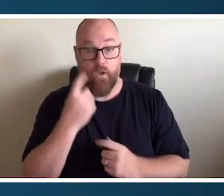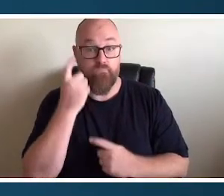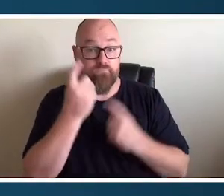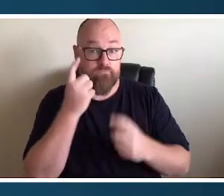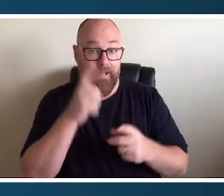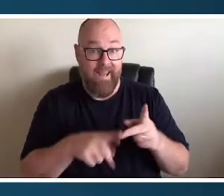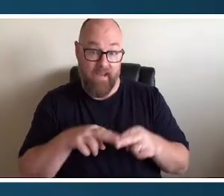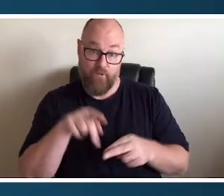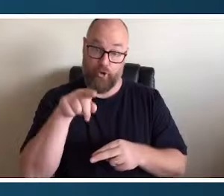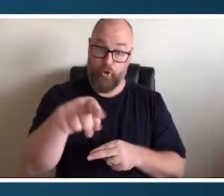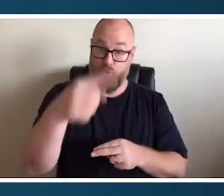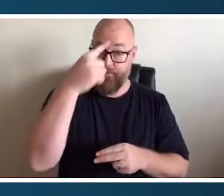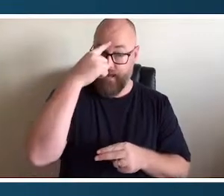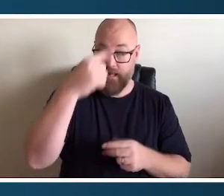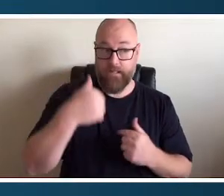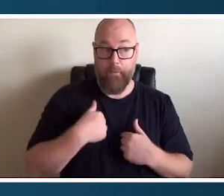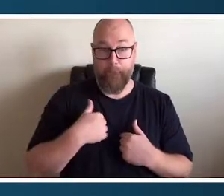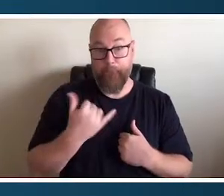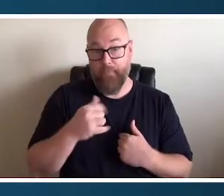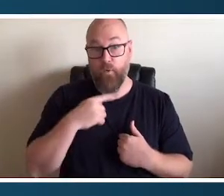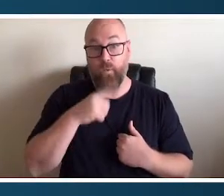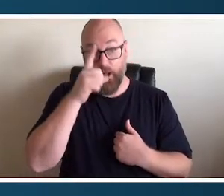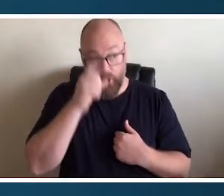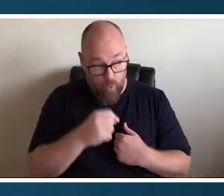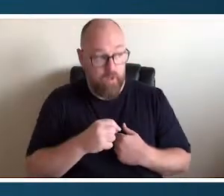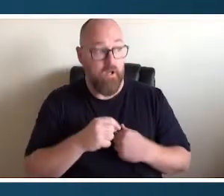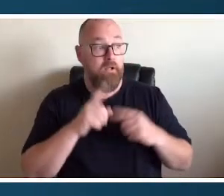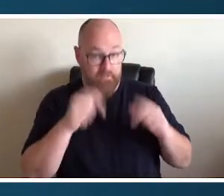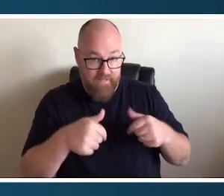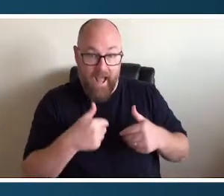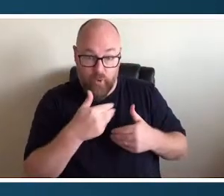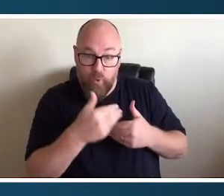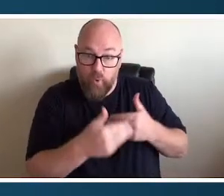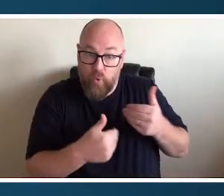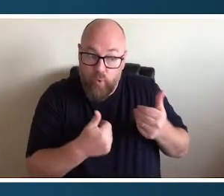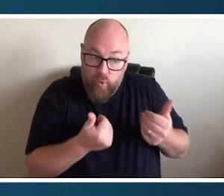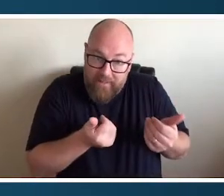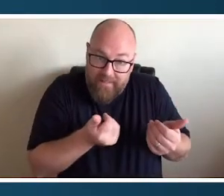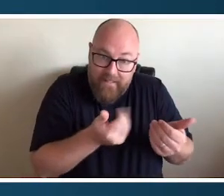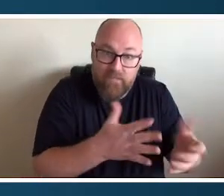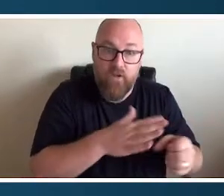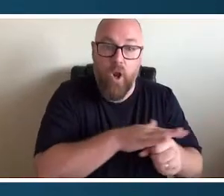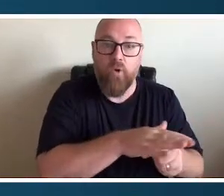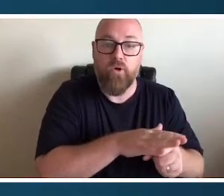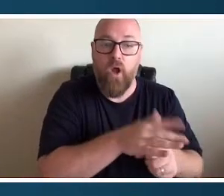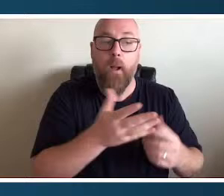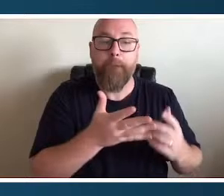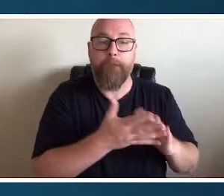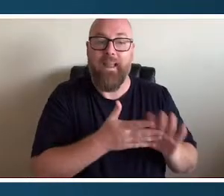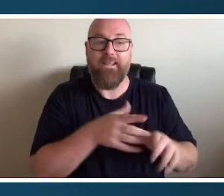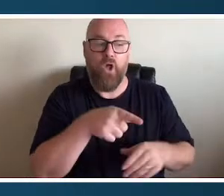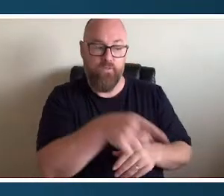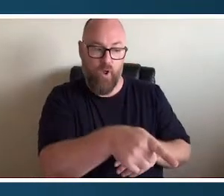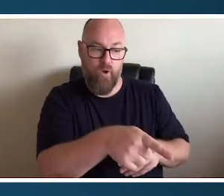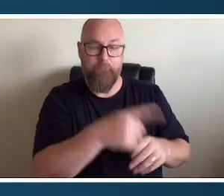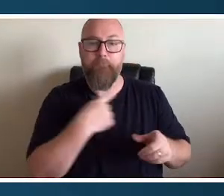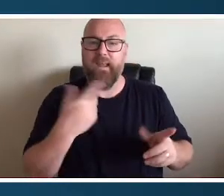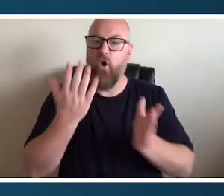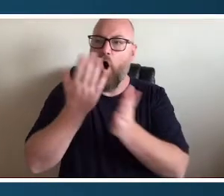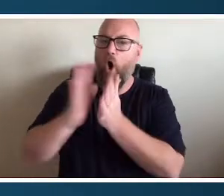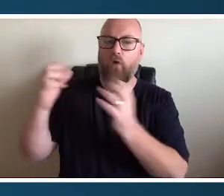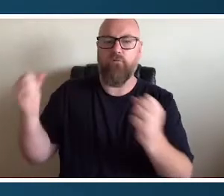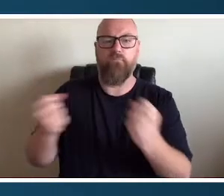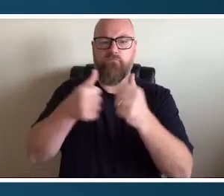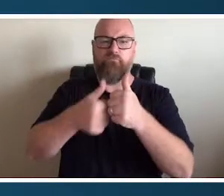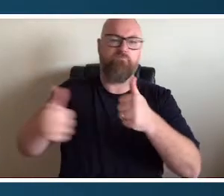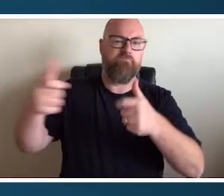possible pathway toward localization that doesn't involve organizations that have power voluntarily giving that